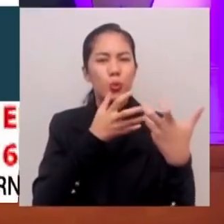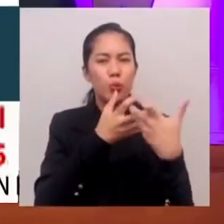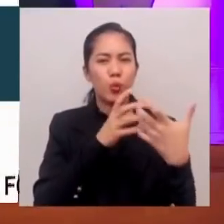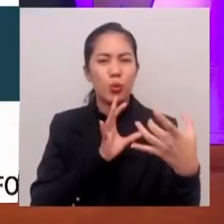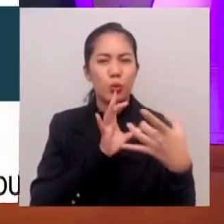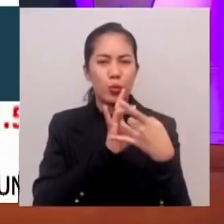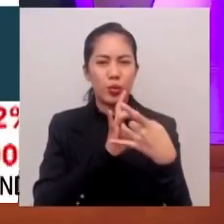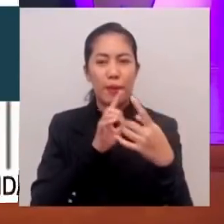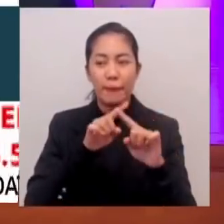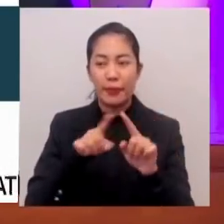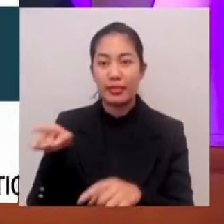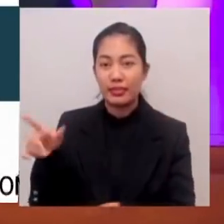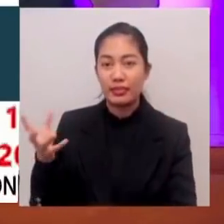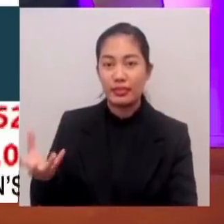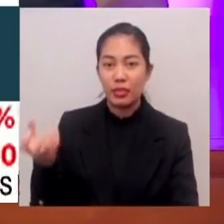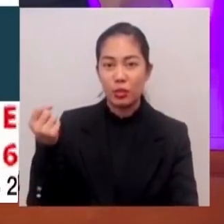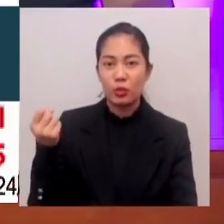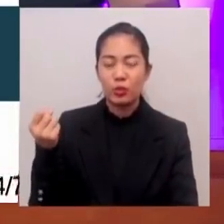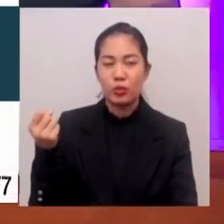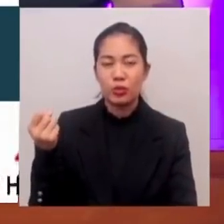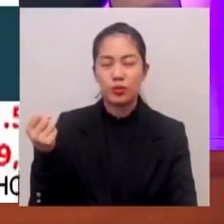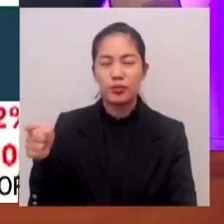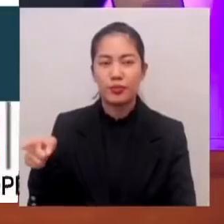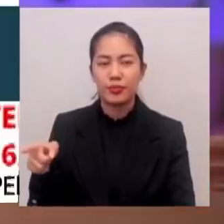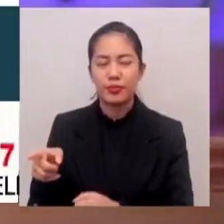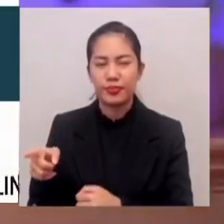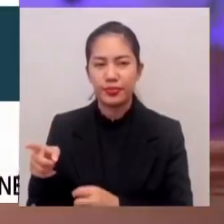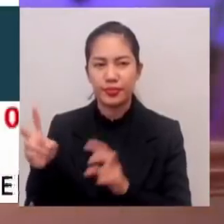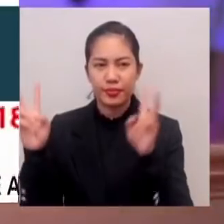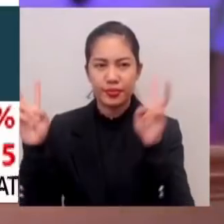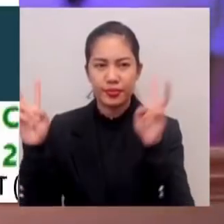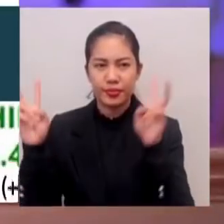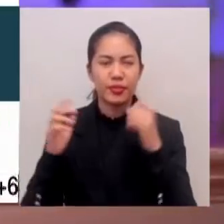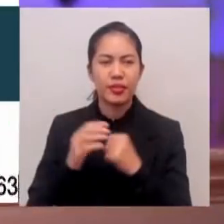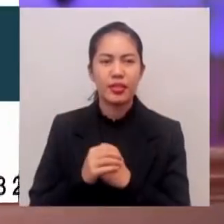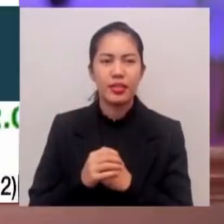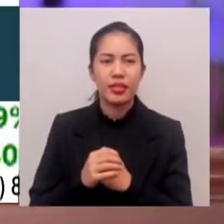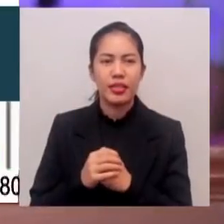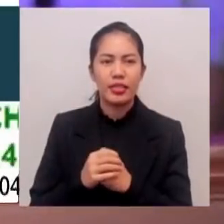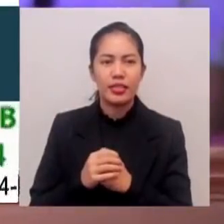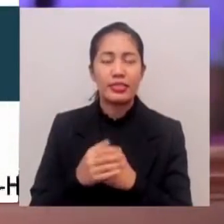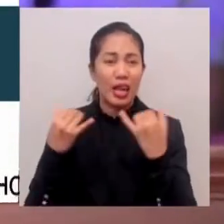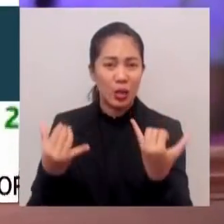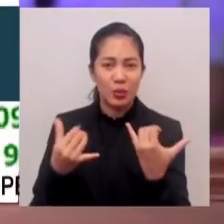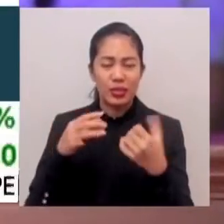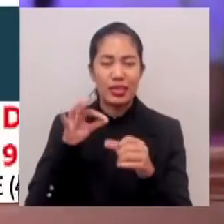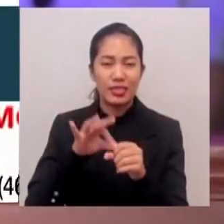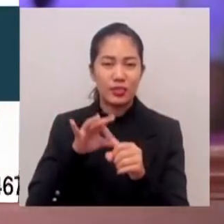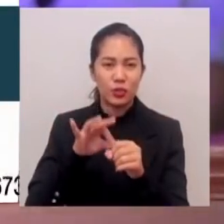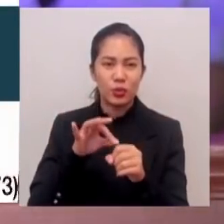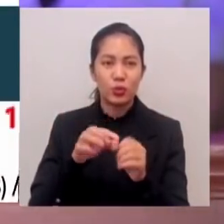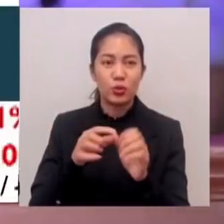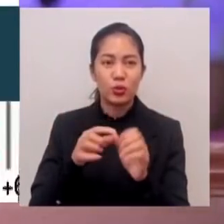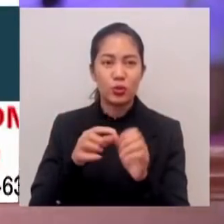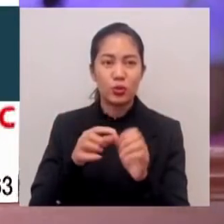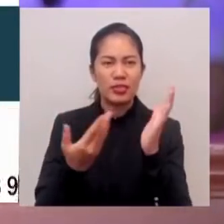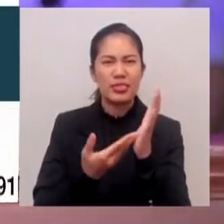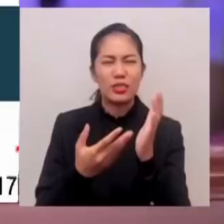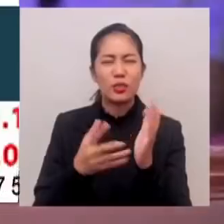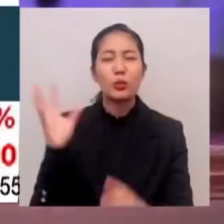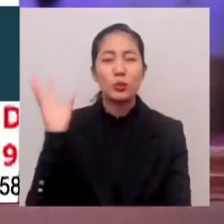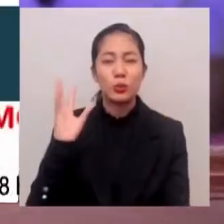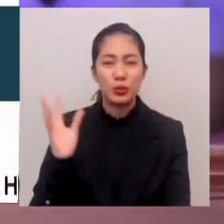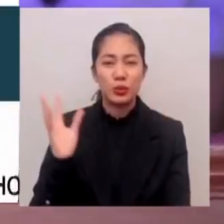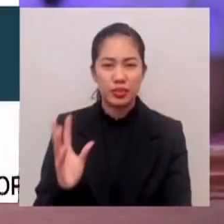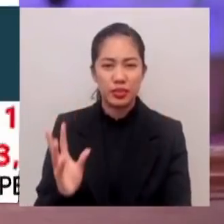careful in this regard. Again, this election really is proving to be very unique, and they would